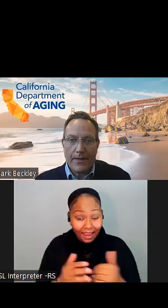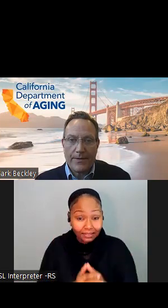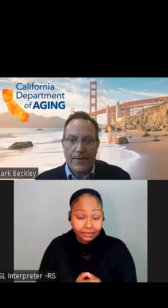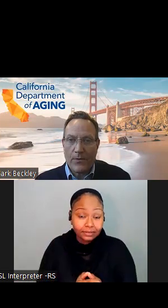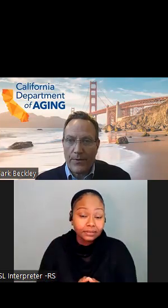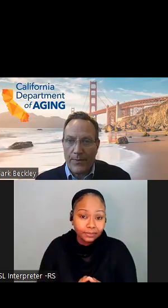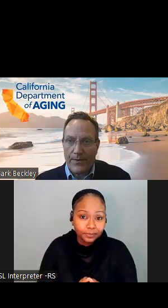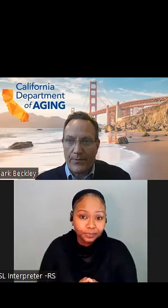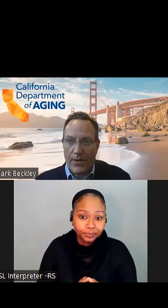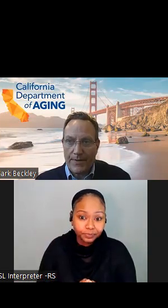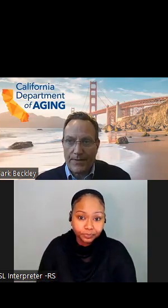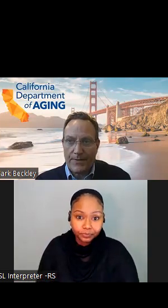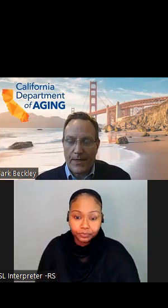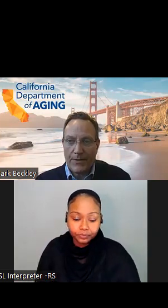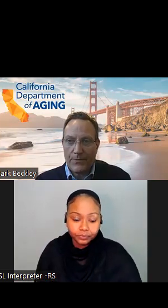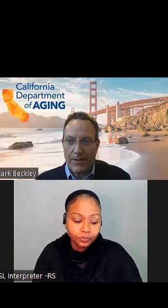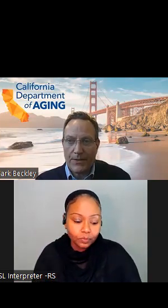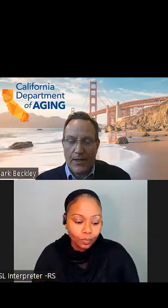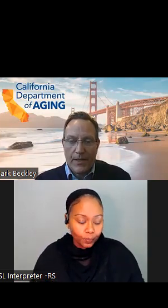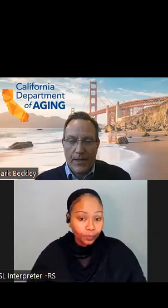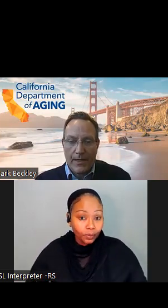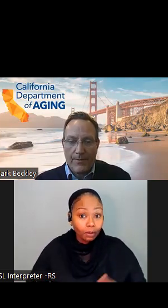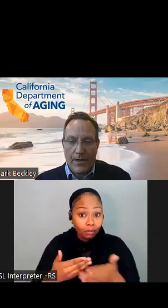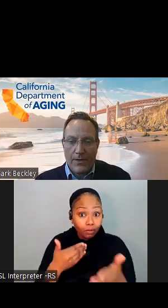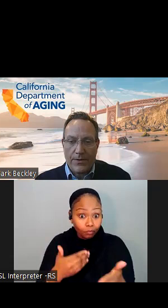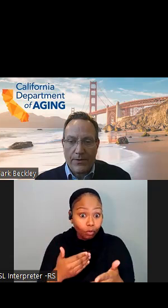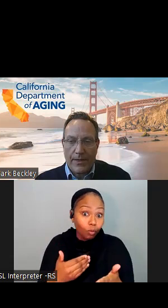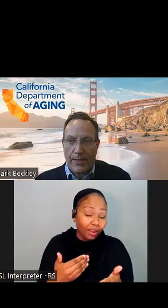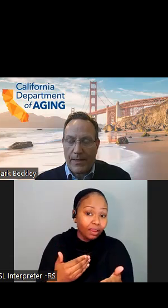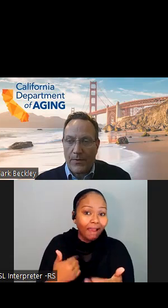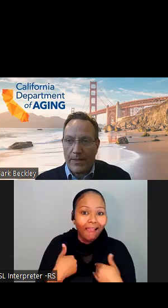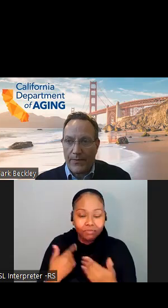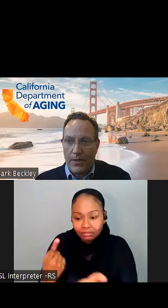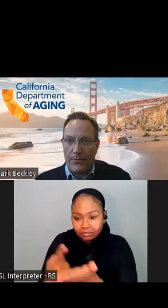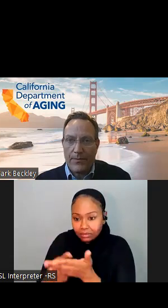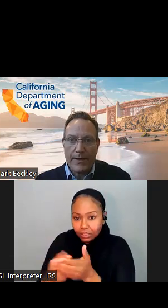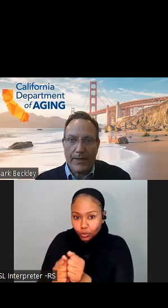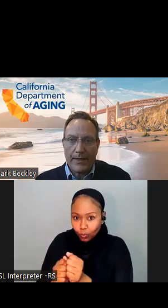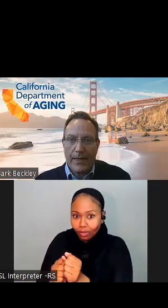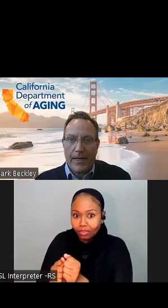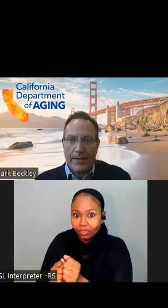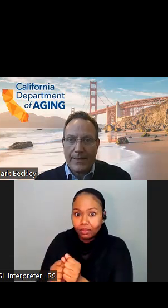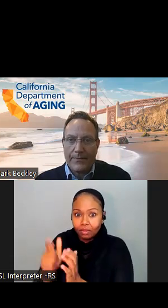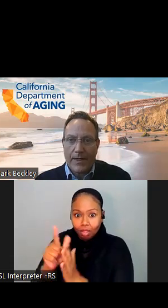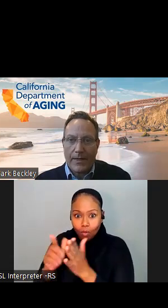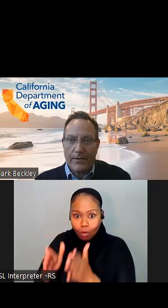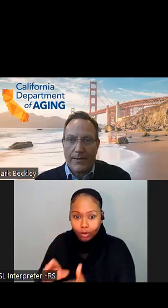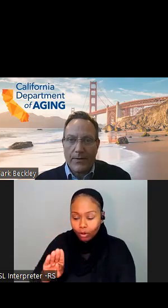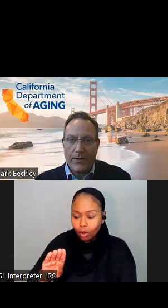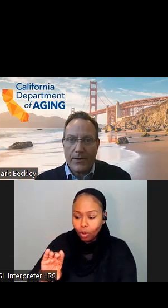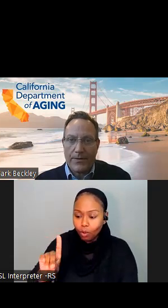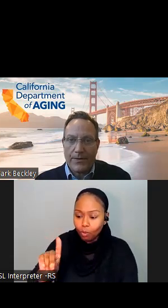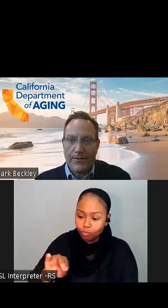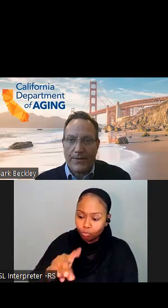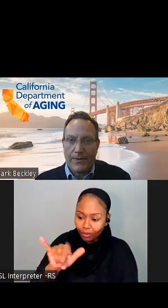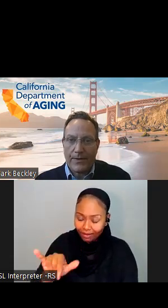do is, before we move into the process discussion, which our attorney, Brandy Duvall, will be leading, I'd like to invite Liz